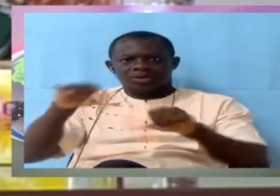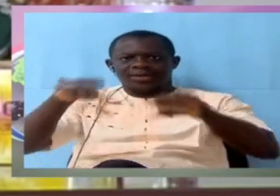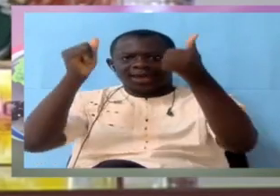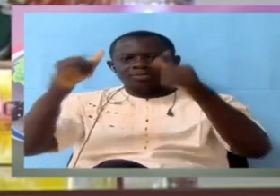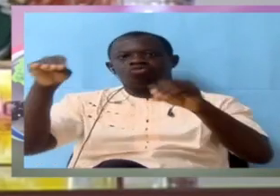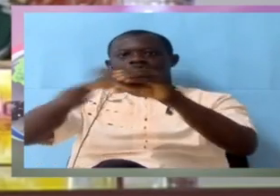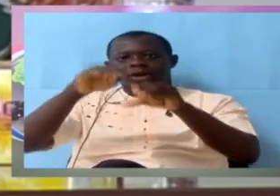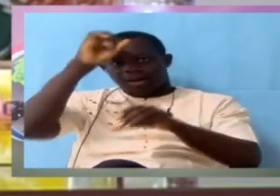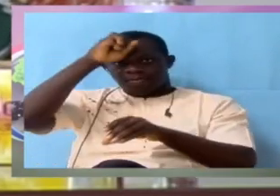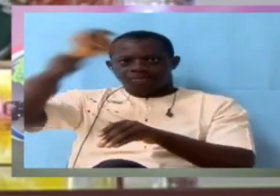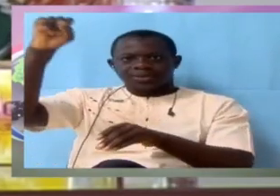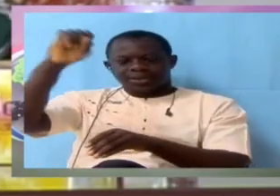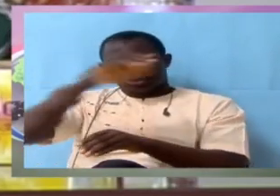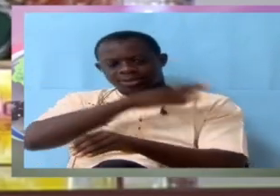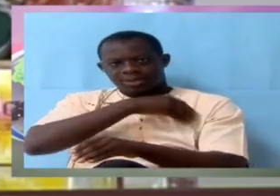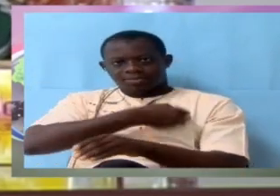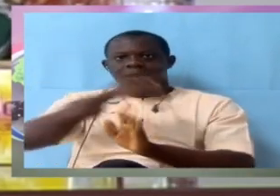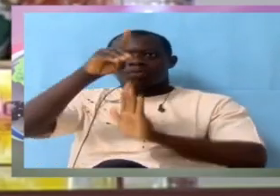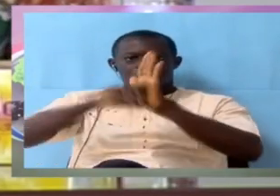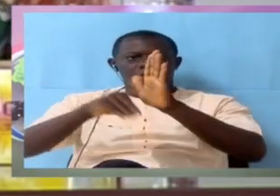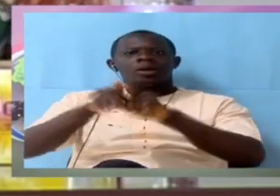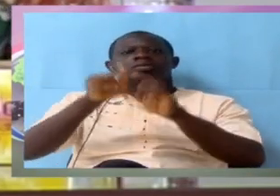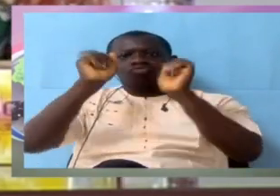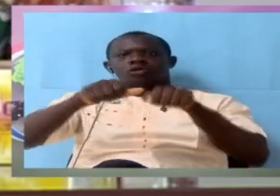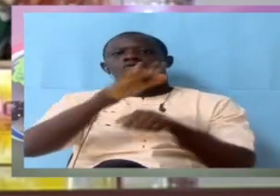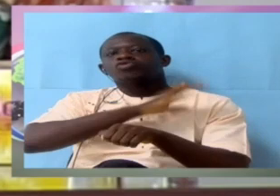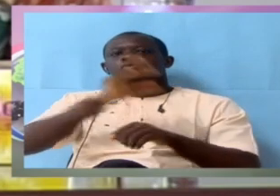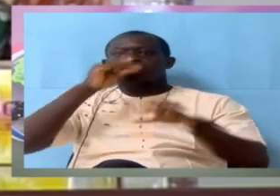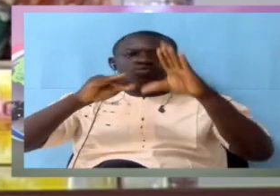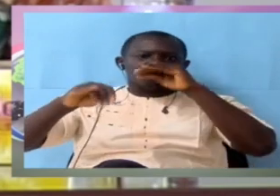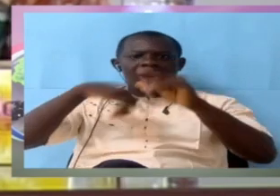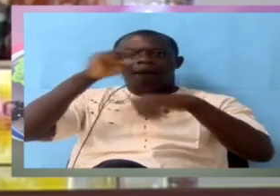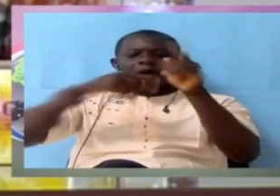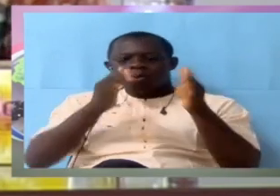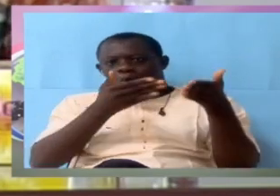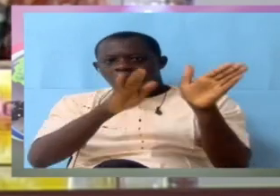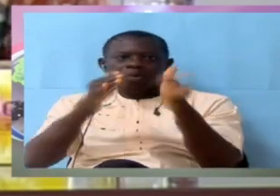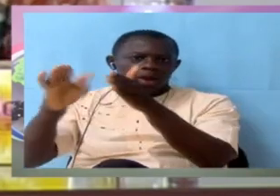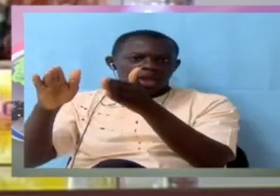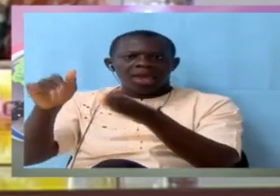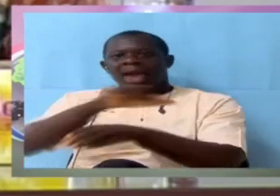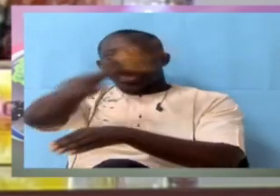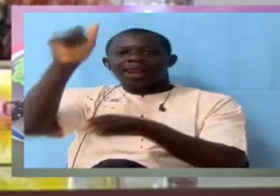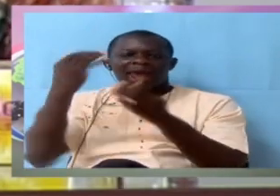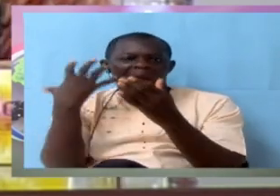We shall talk about the way and manner in which the treatment was administered on you.